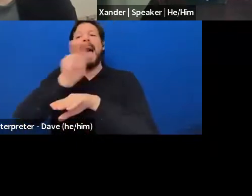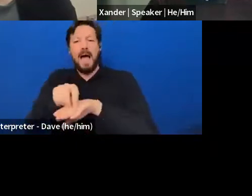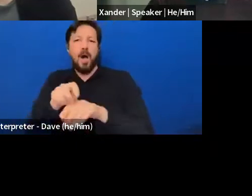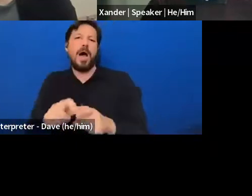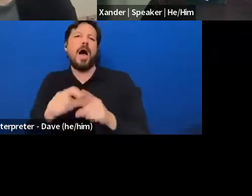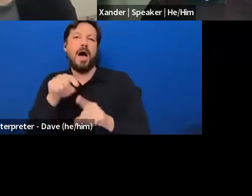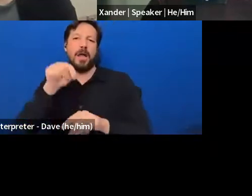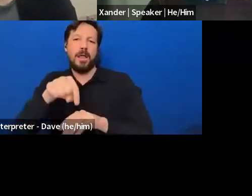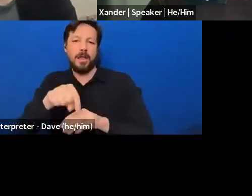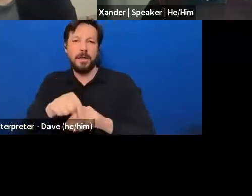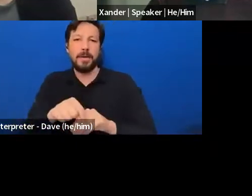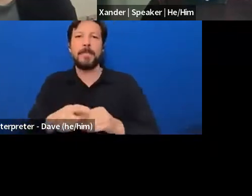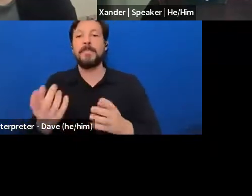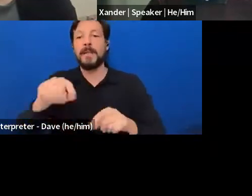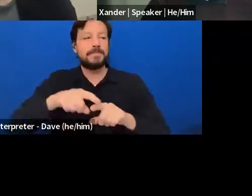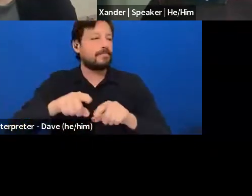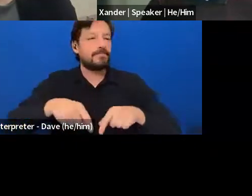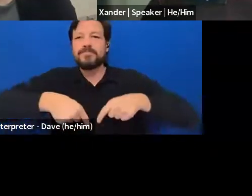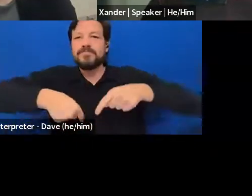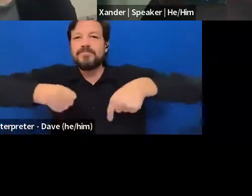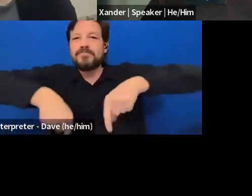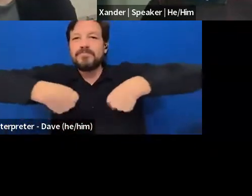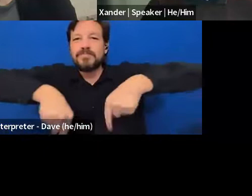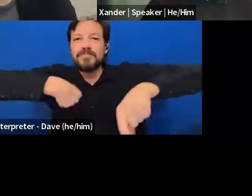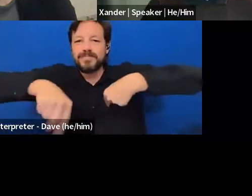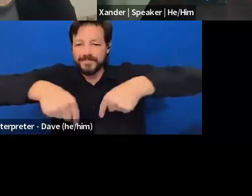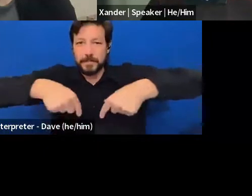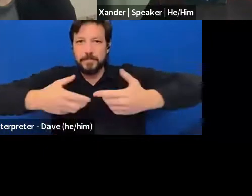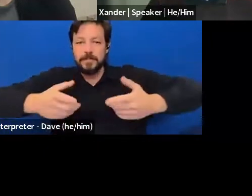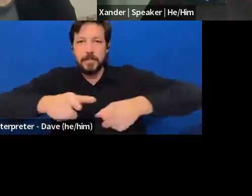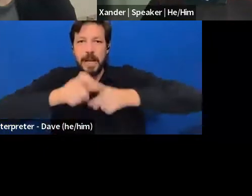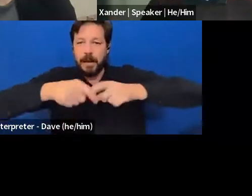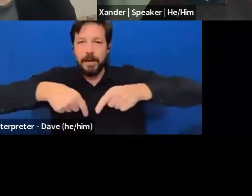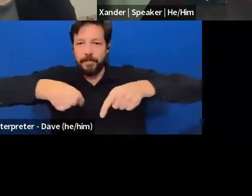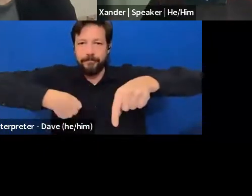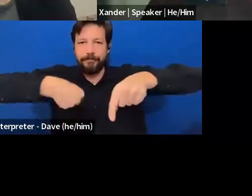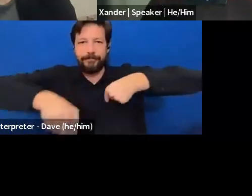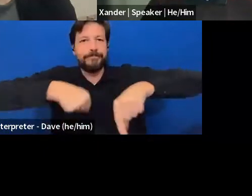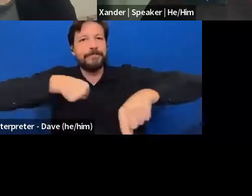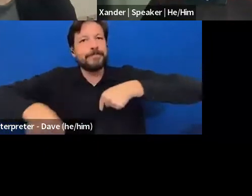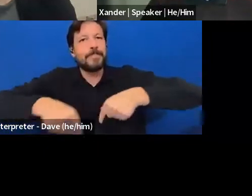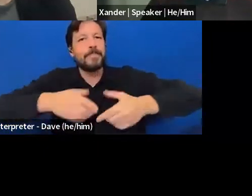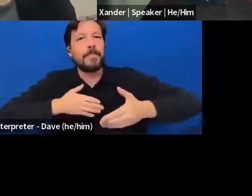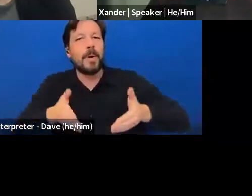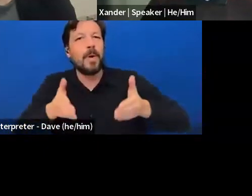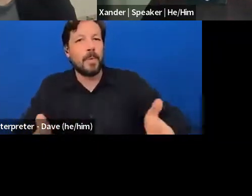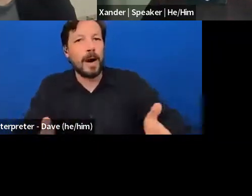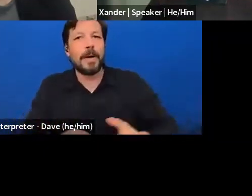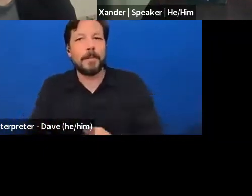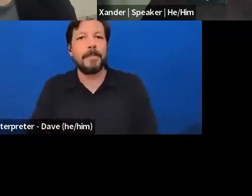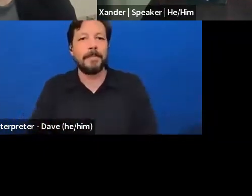So when we had just like a kickboard and I was kicking, I really didn't move a lot in the pool. So